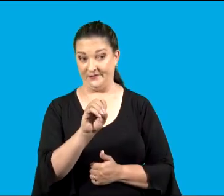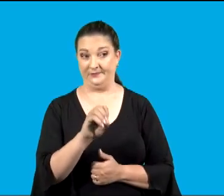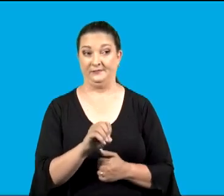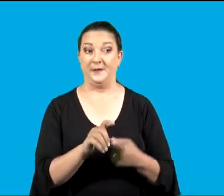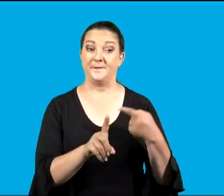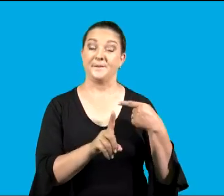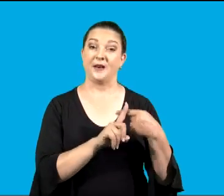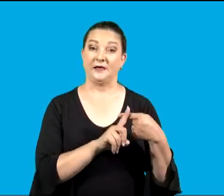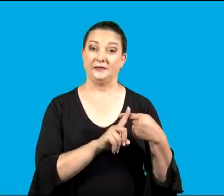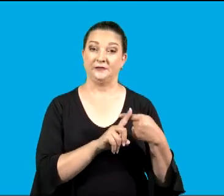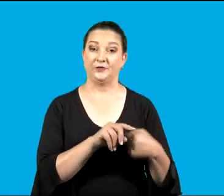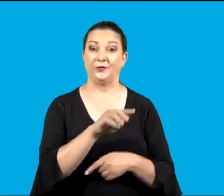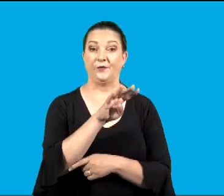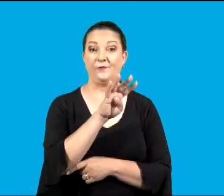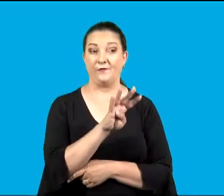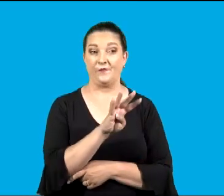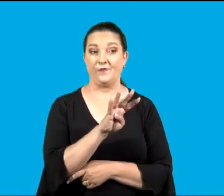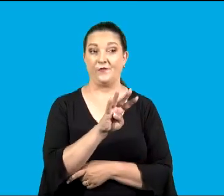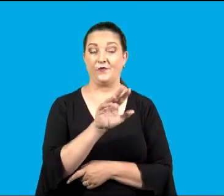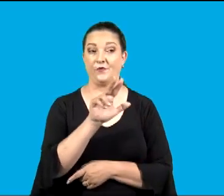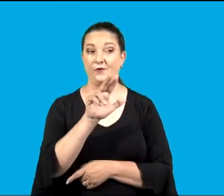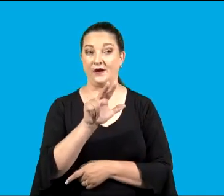609,850. Then I'll say plus